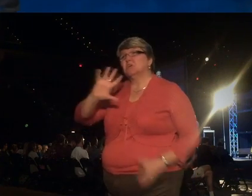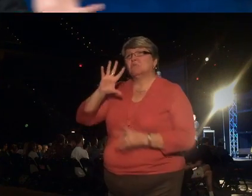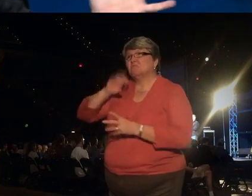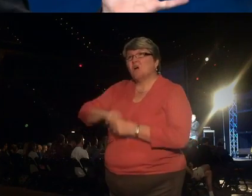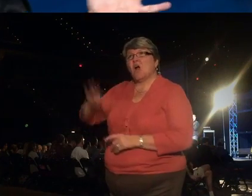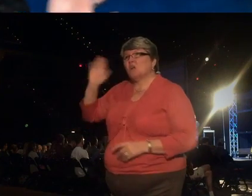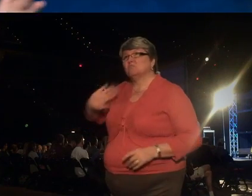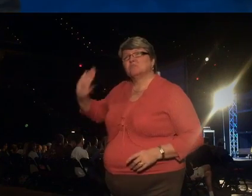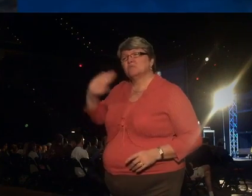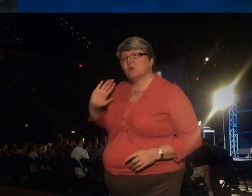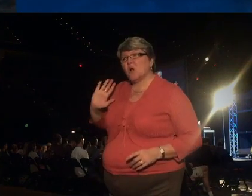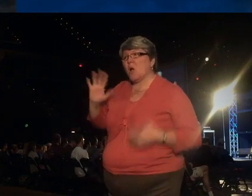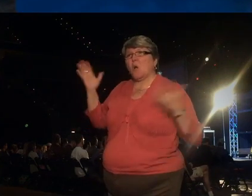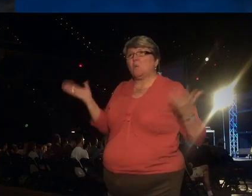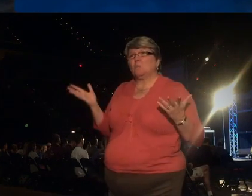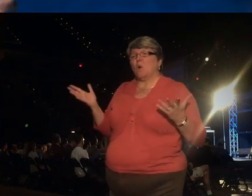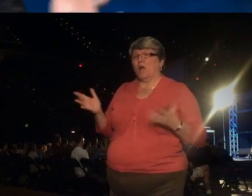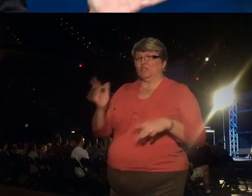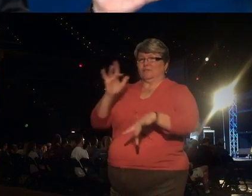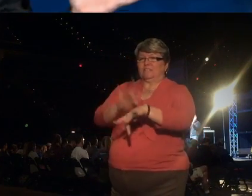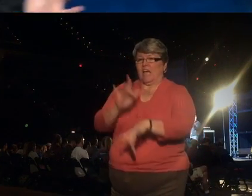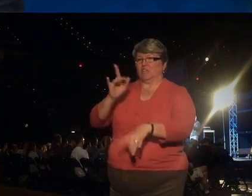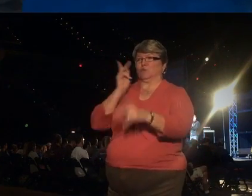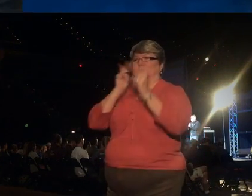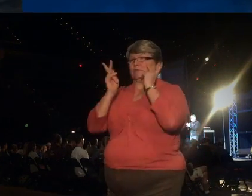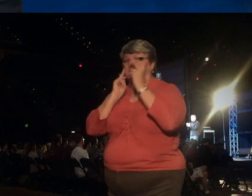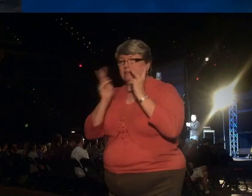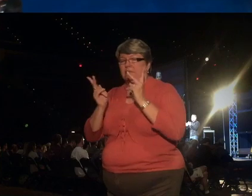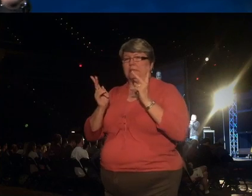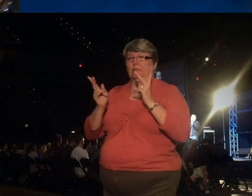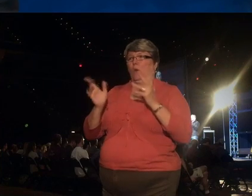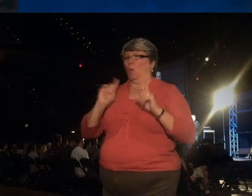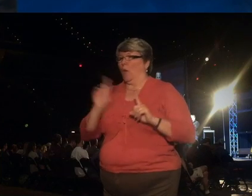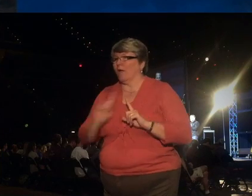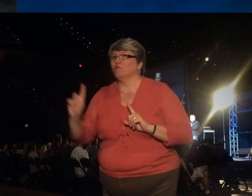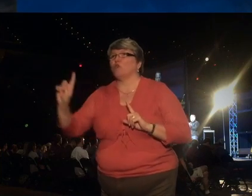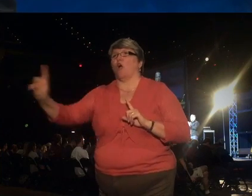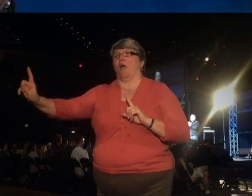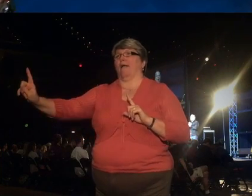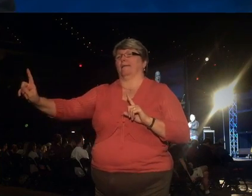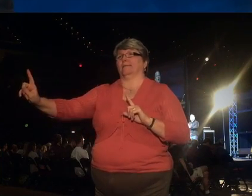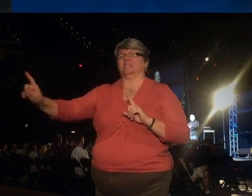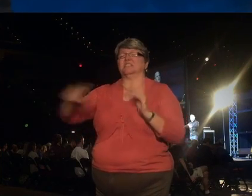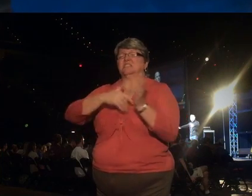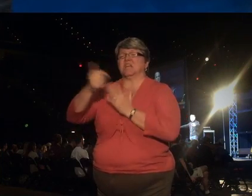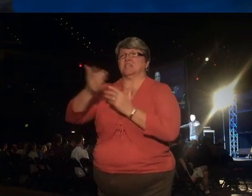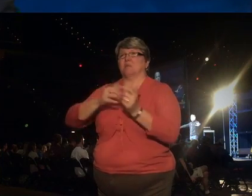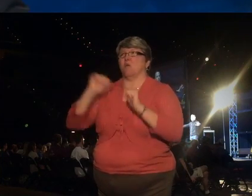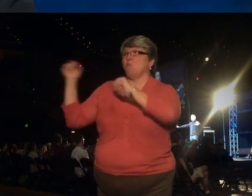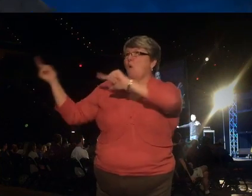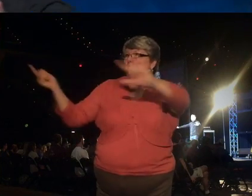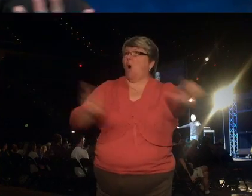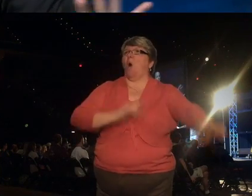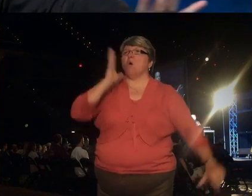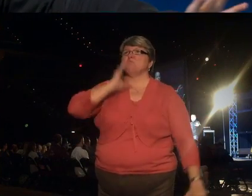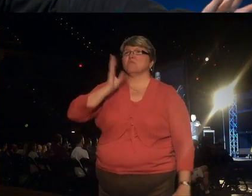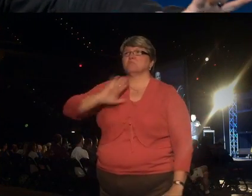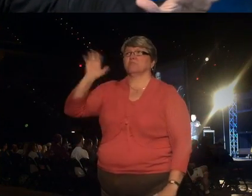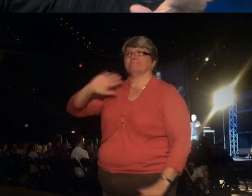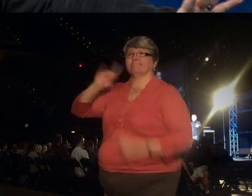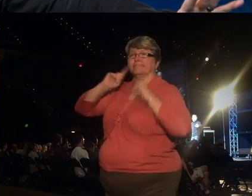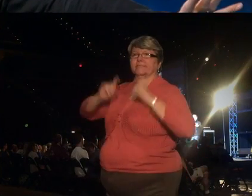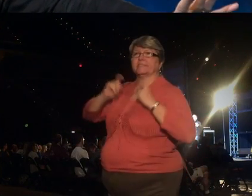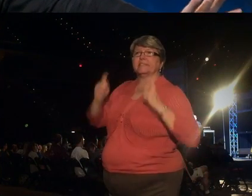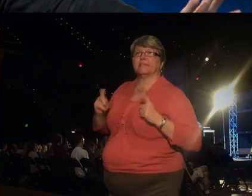have touched, your eyes have seen, where you have gone. All of us in here have been devastated by sin. All of us in